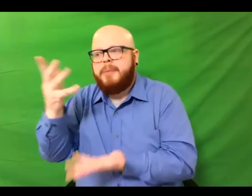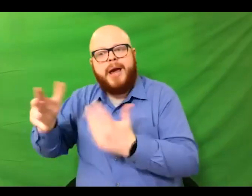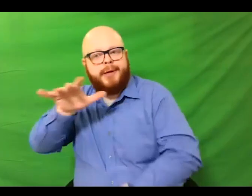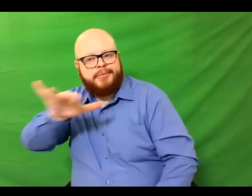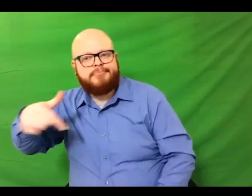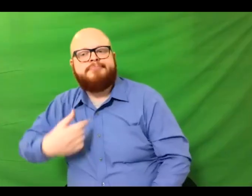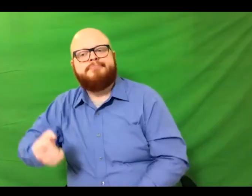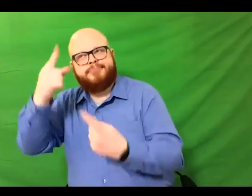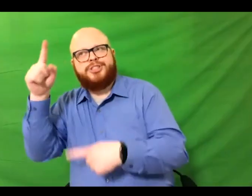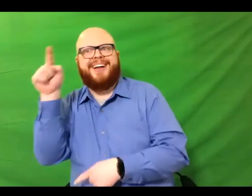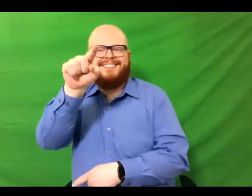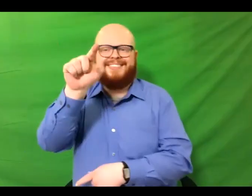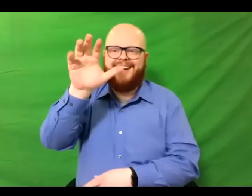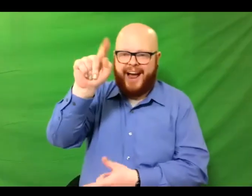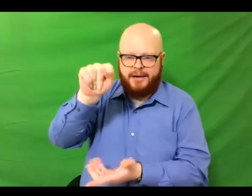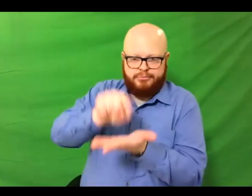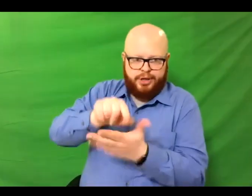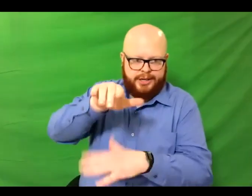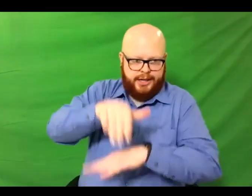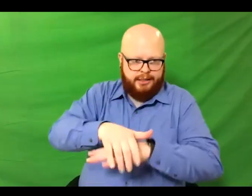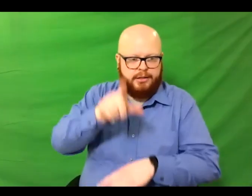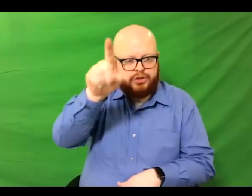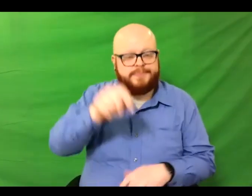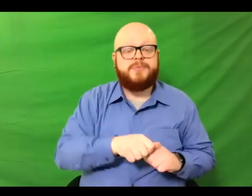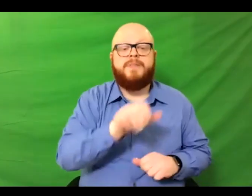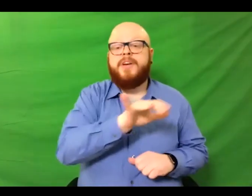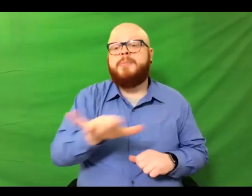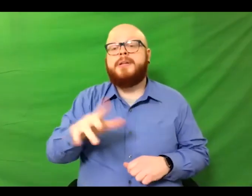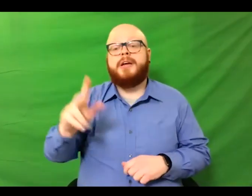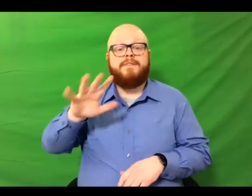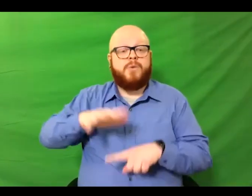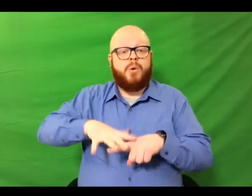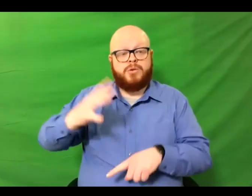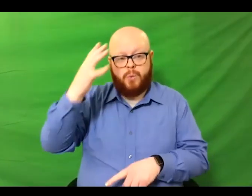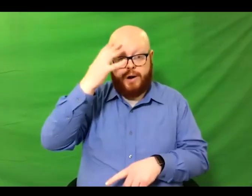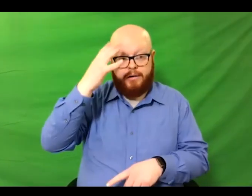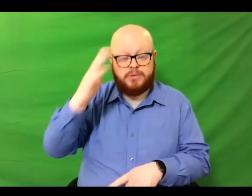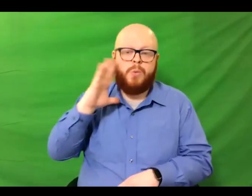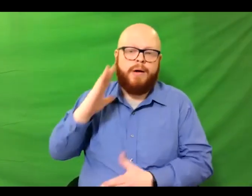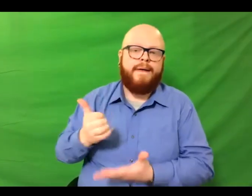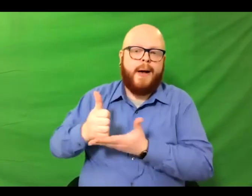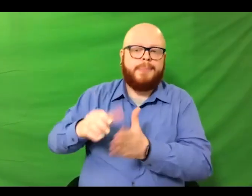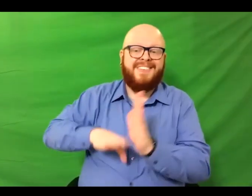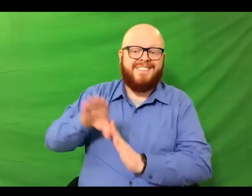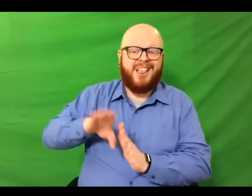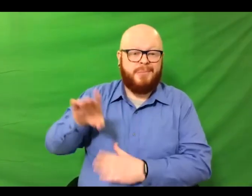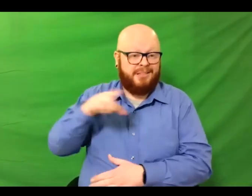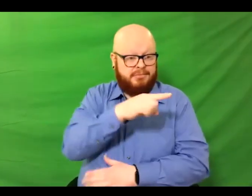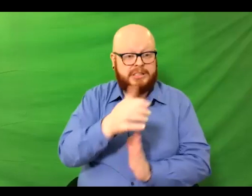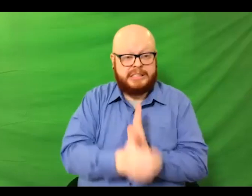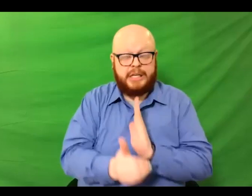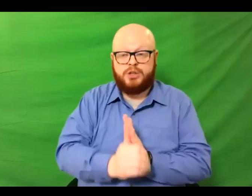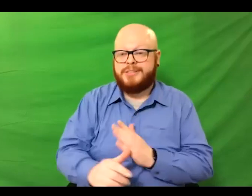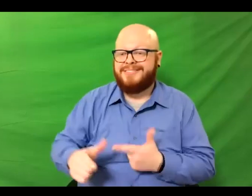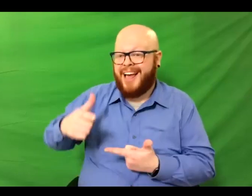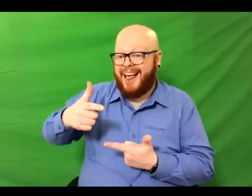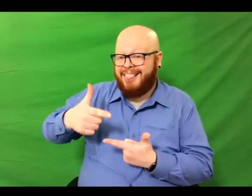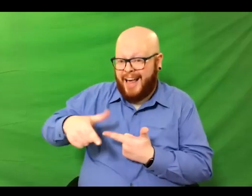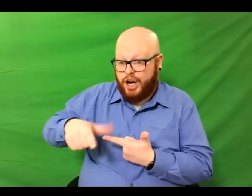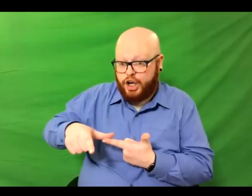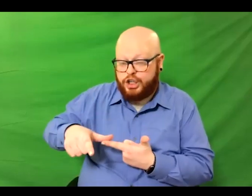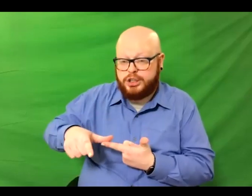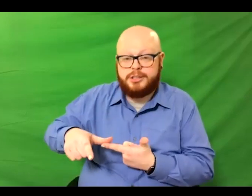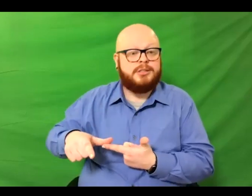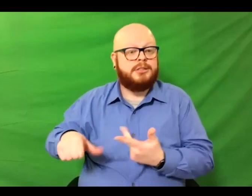Fingerspelling and phonological awareness. The fingerspelling can support the development of the following skills: initial letters, pattern recognition within